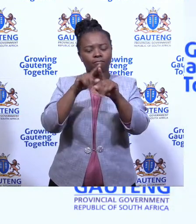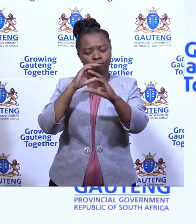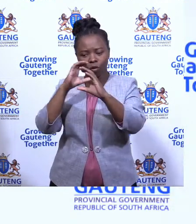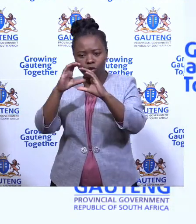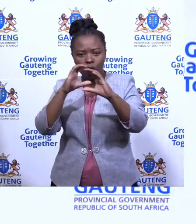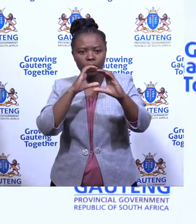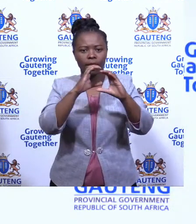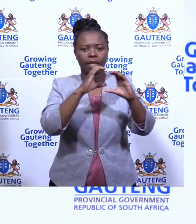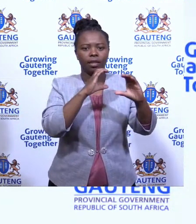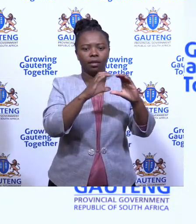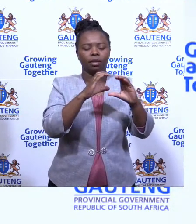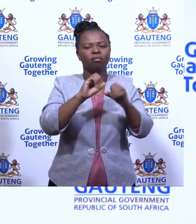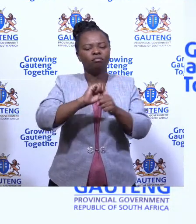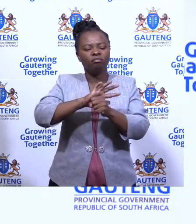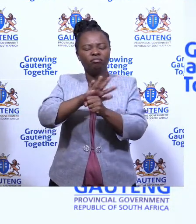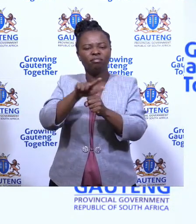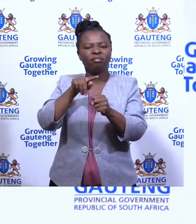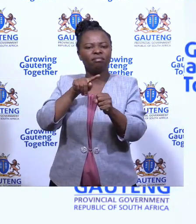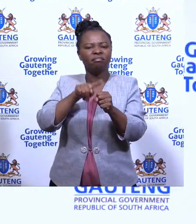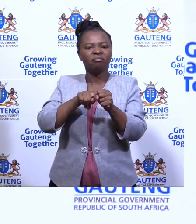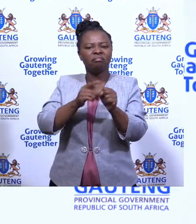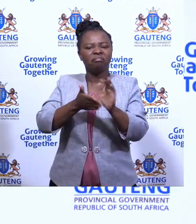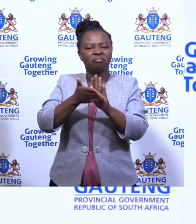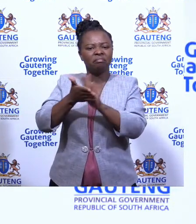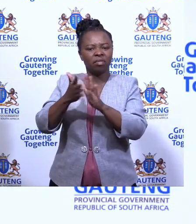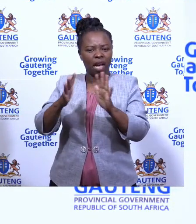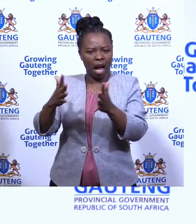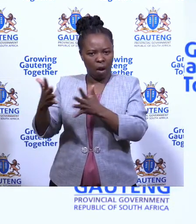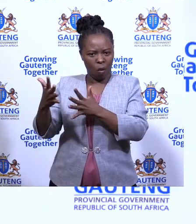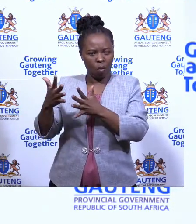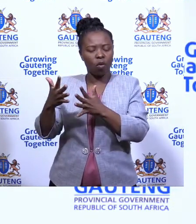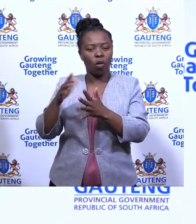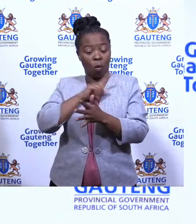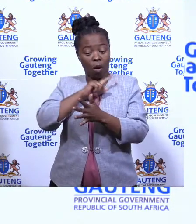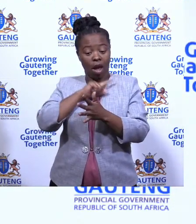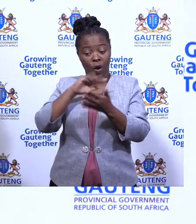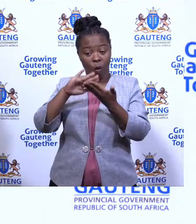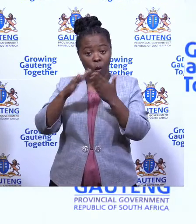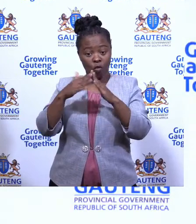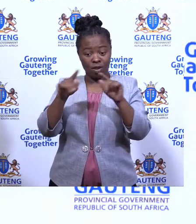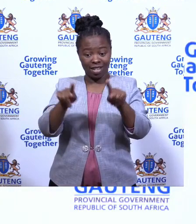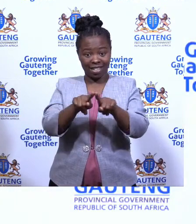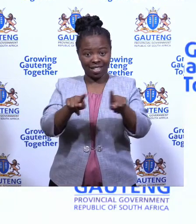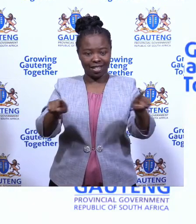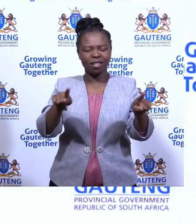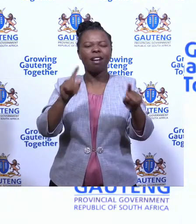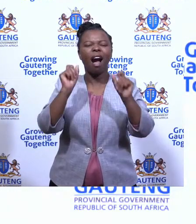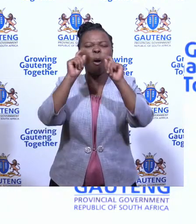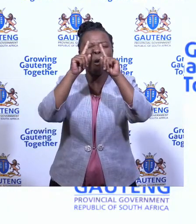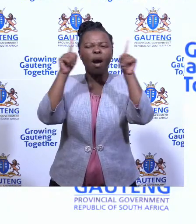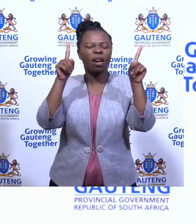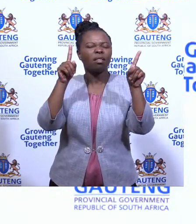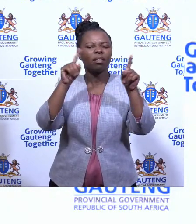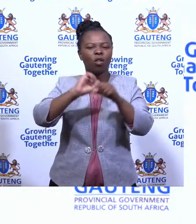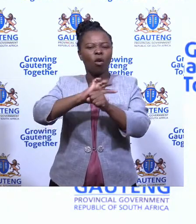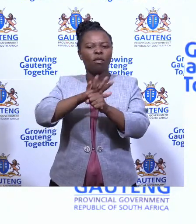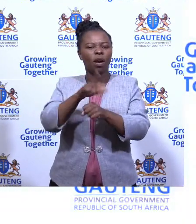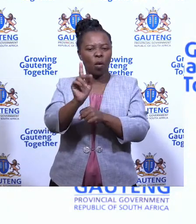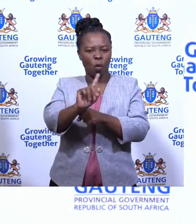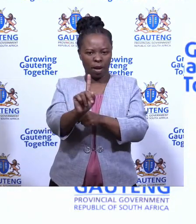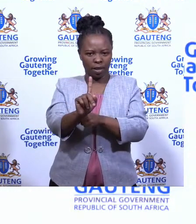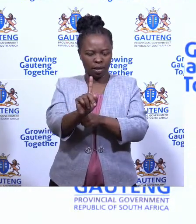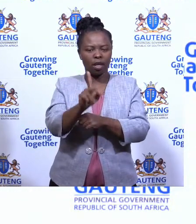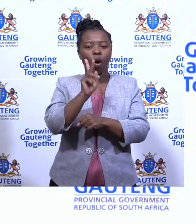the pandemic is going, so that communities in those areas themselves are informed, are aware. Also, where we